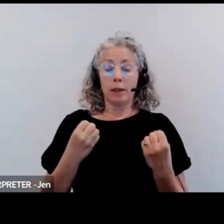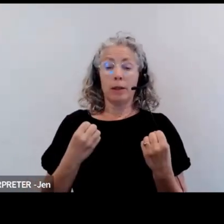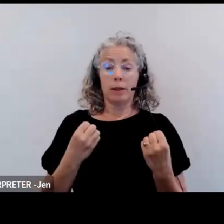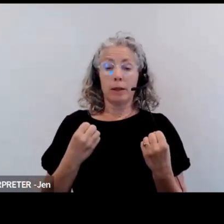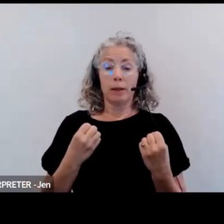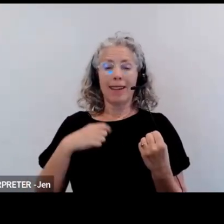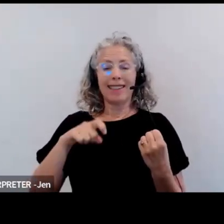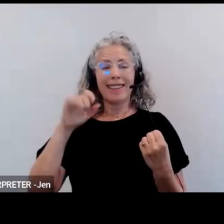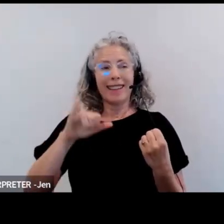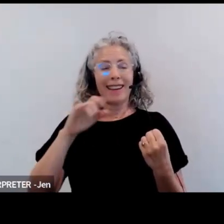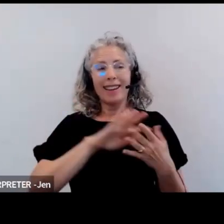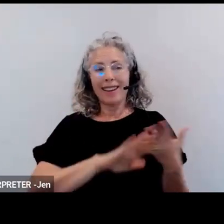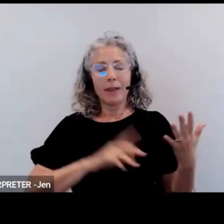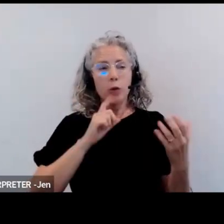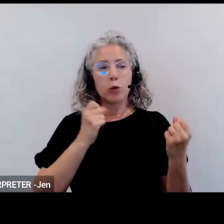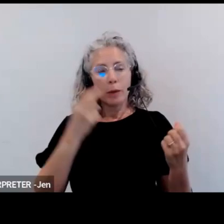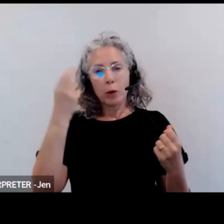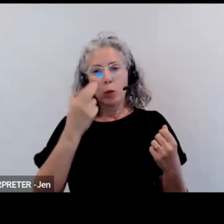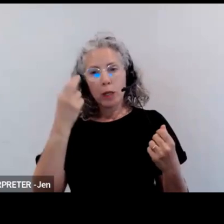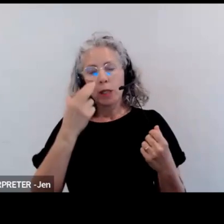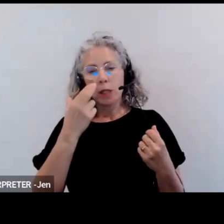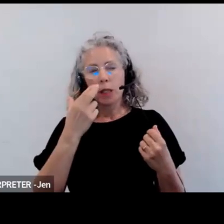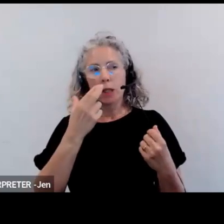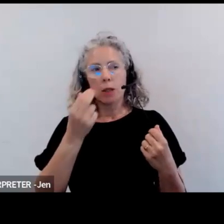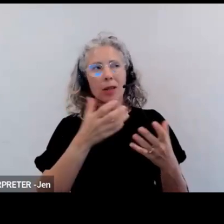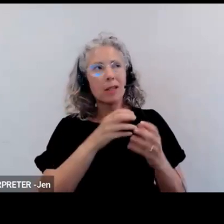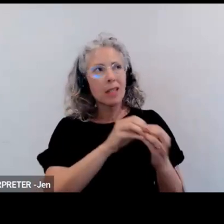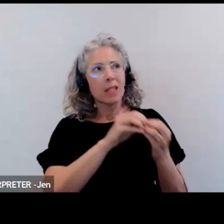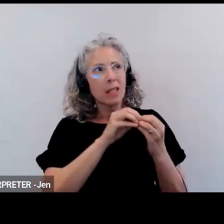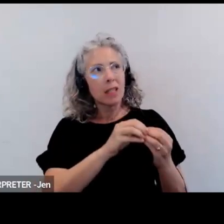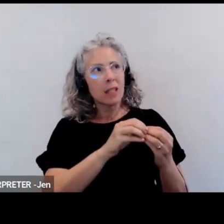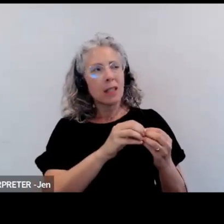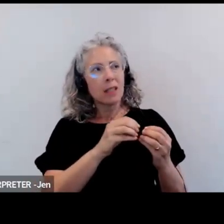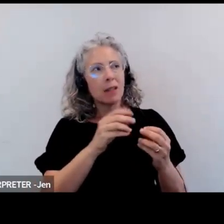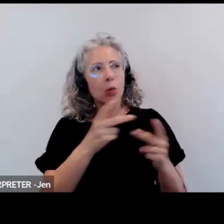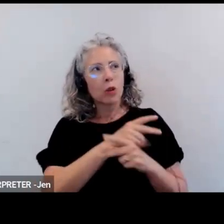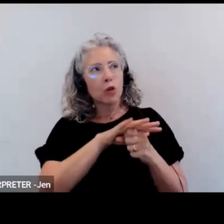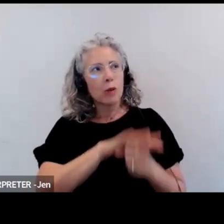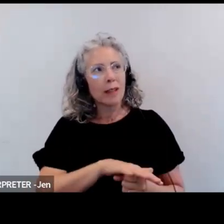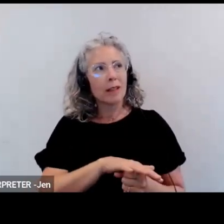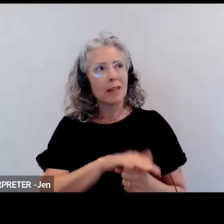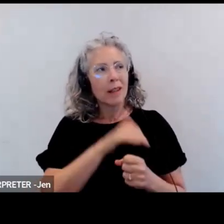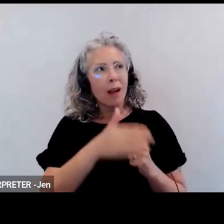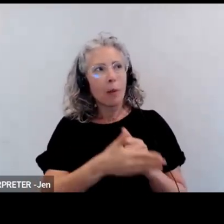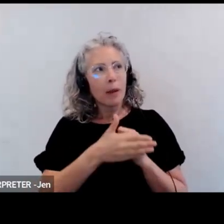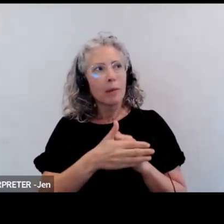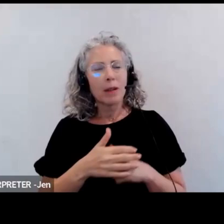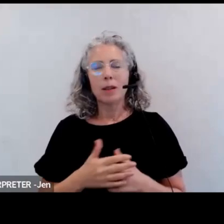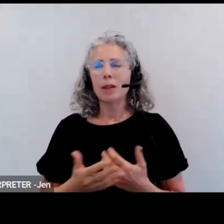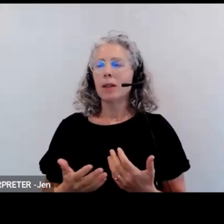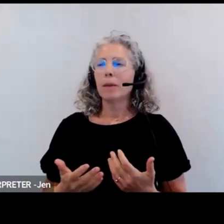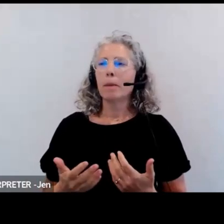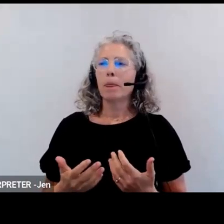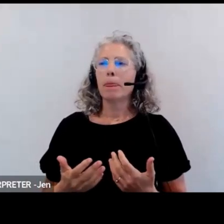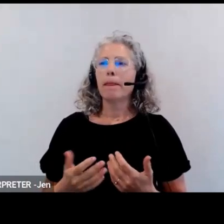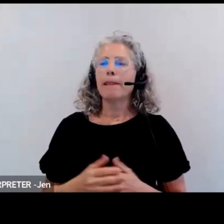many different reasons. And that was an added stressor. So how is this helping me? These are things that